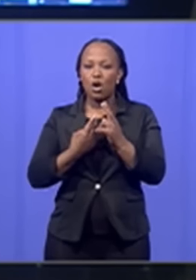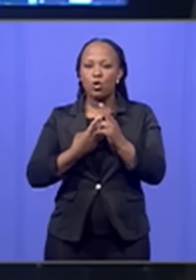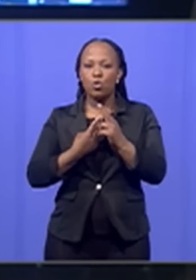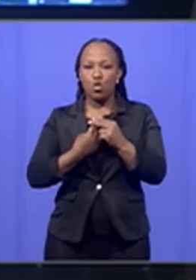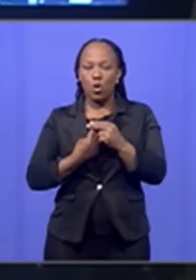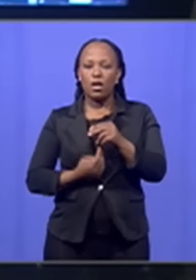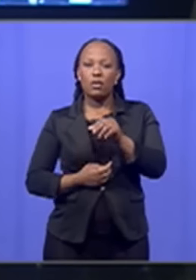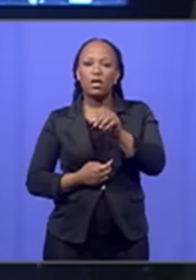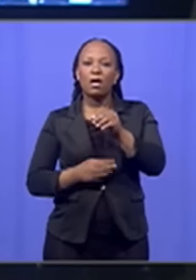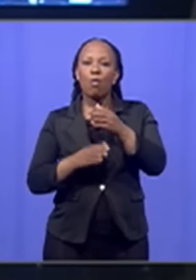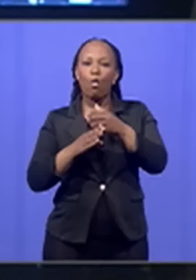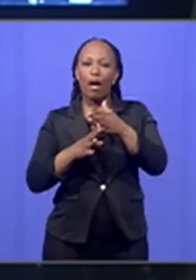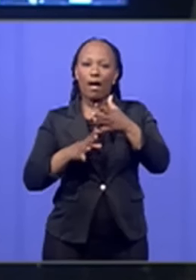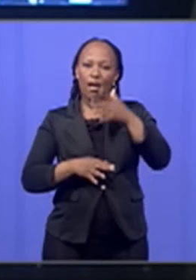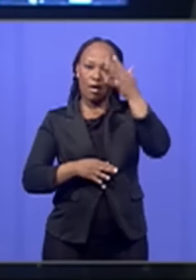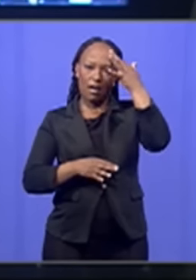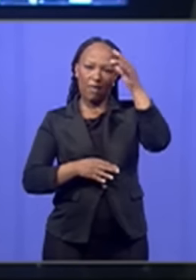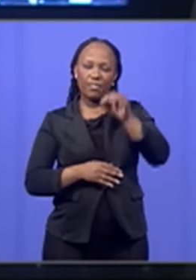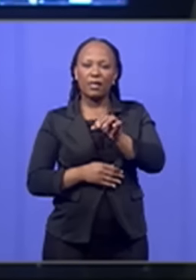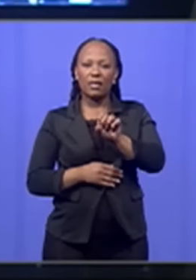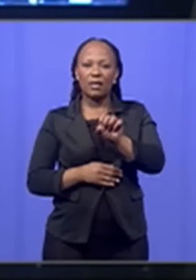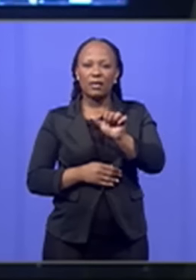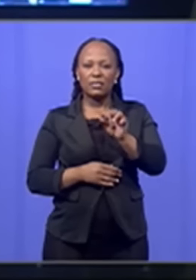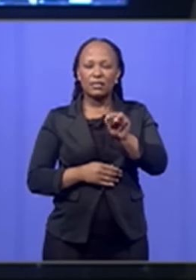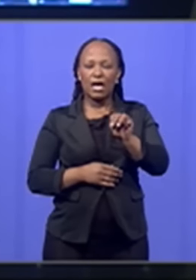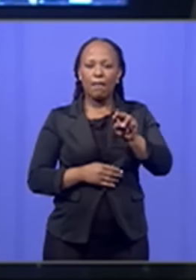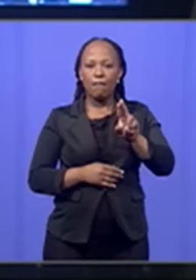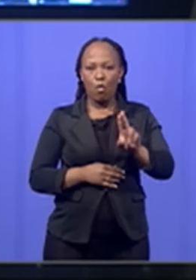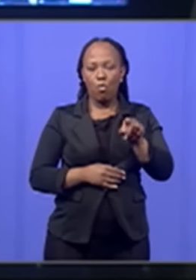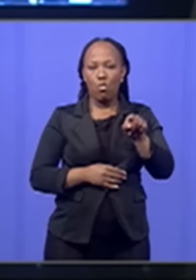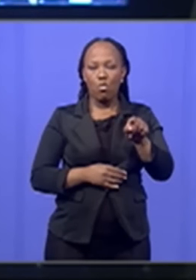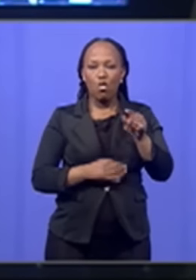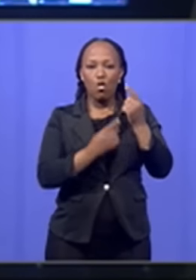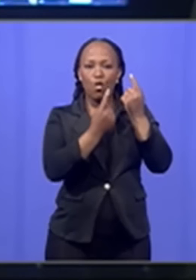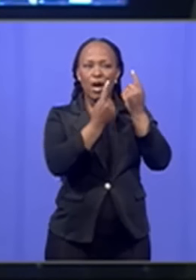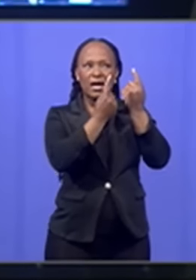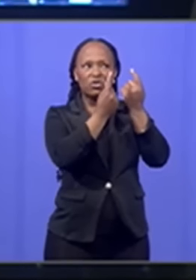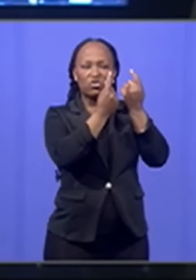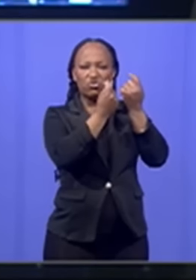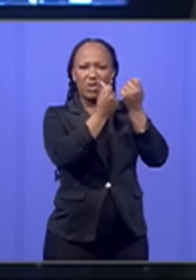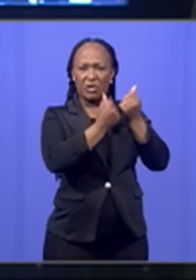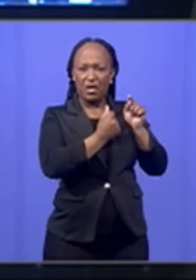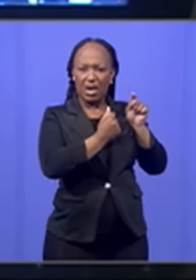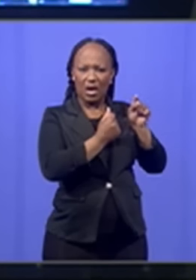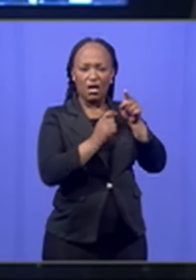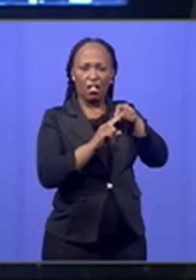basebetsi ya SAMWI e se holla qeto ena ya lefapha la naha la ditjhelete ya ho kgina diranta tse dibilione tse